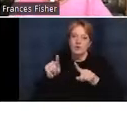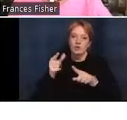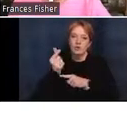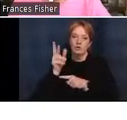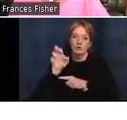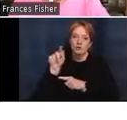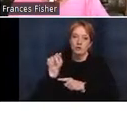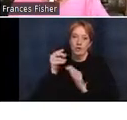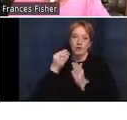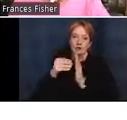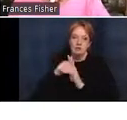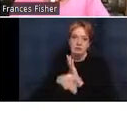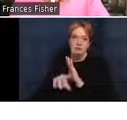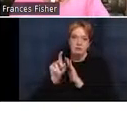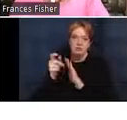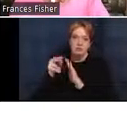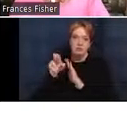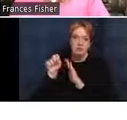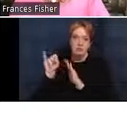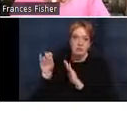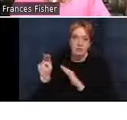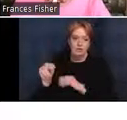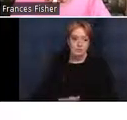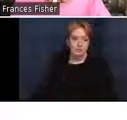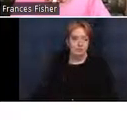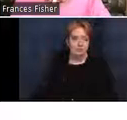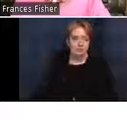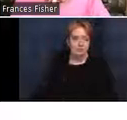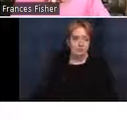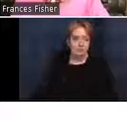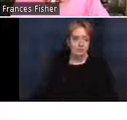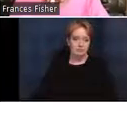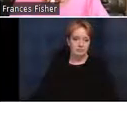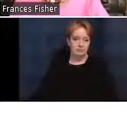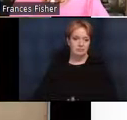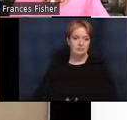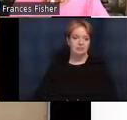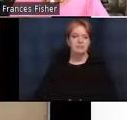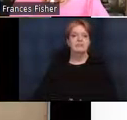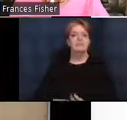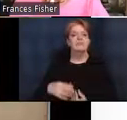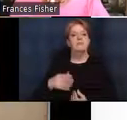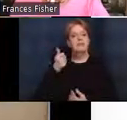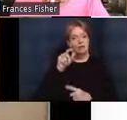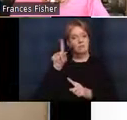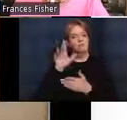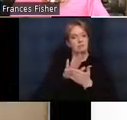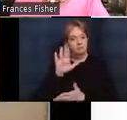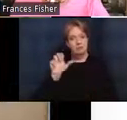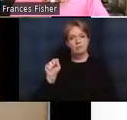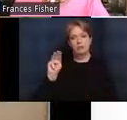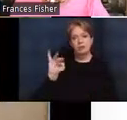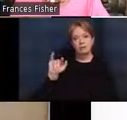So after completing her schooling at Smith College, where she earned a